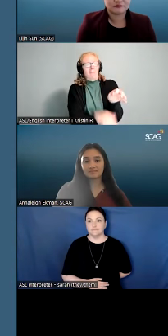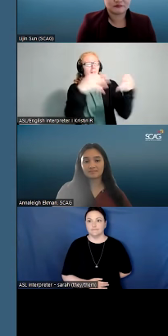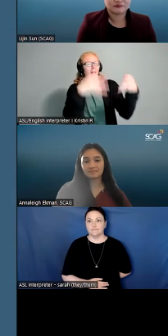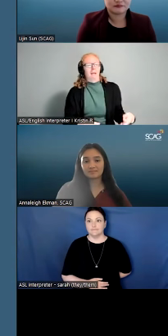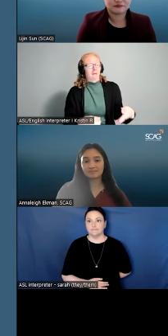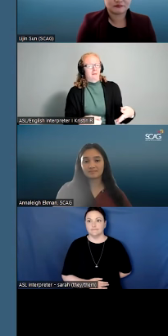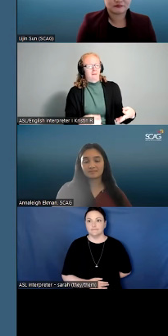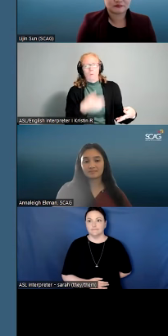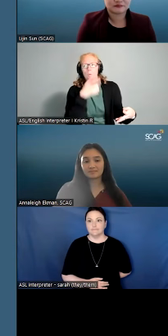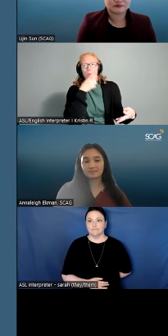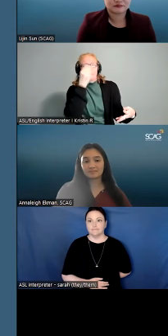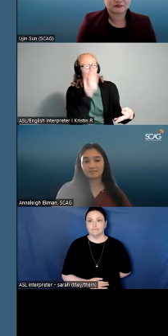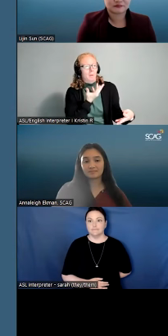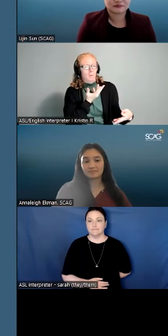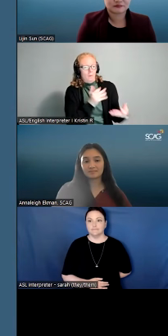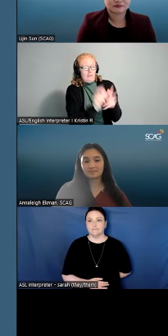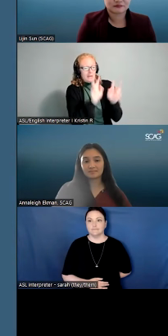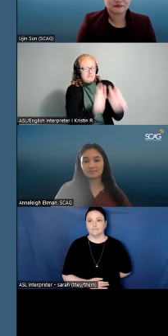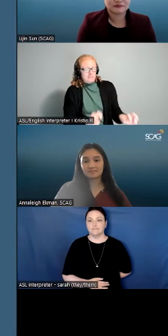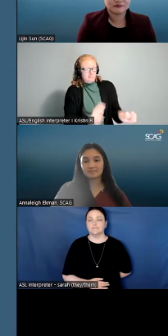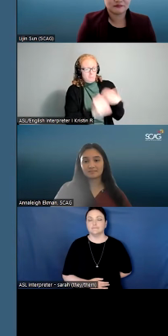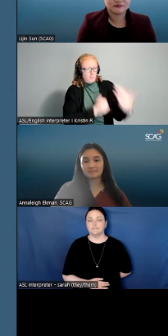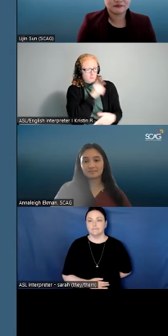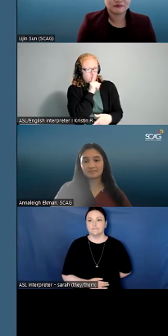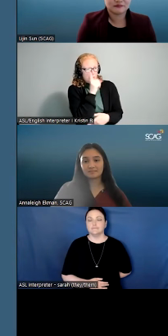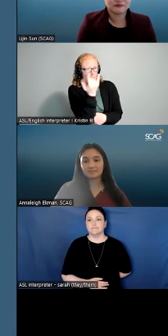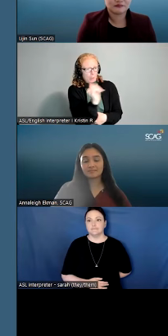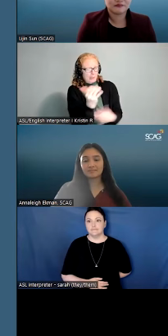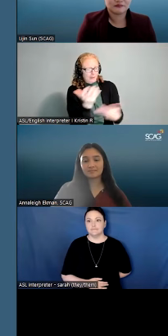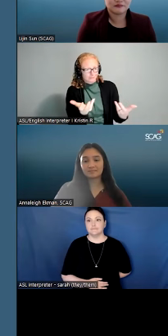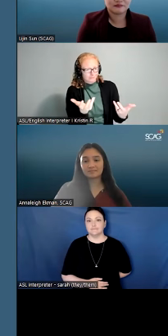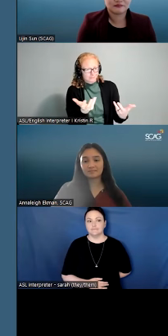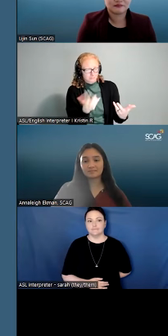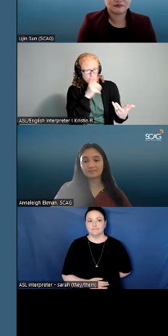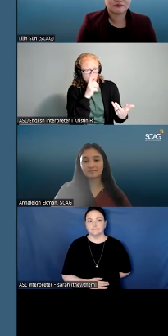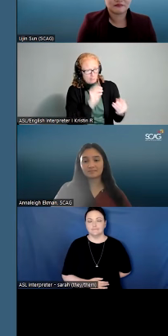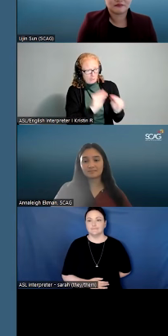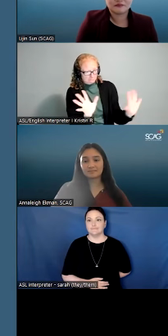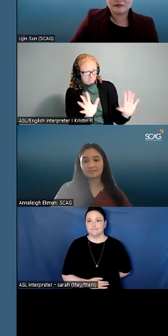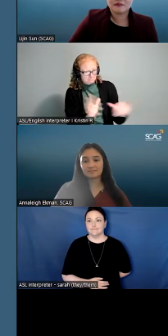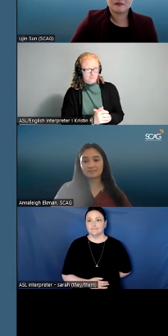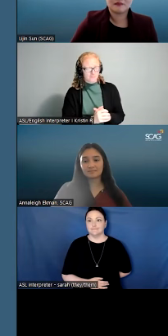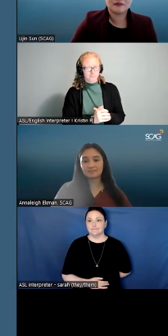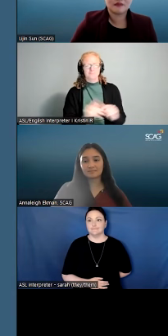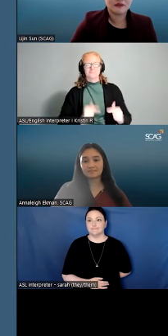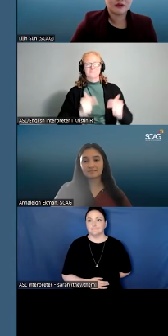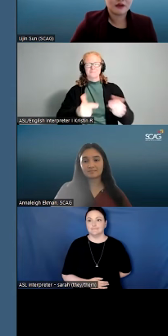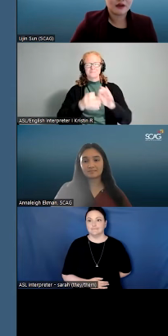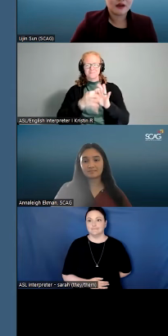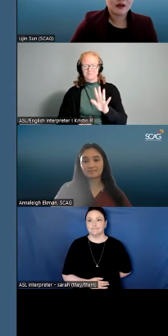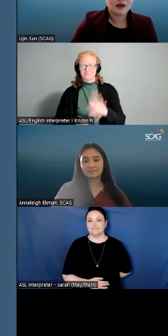explanation of what that assessment process really should be. Can you help with that at all?